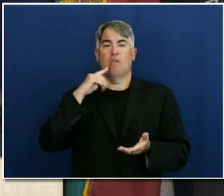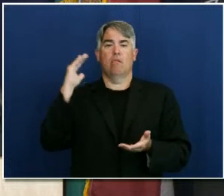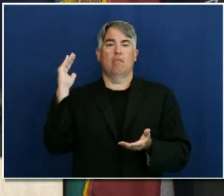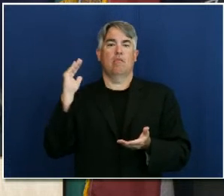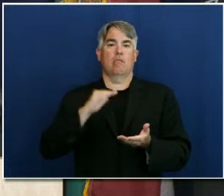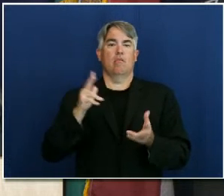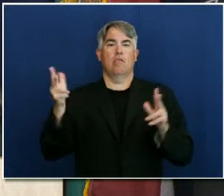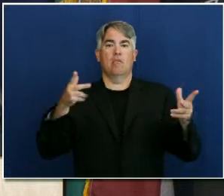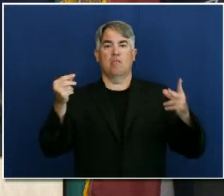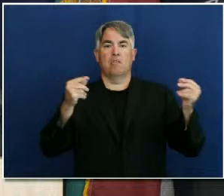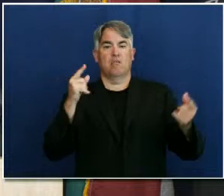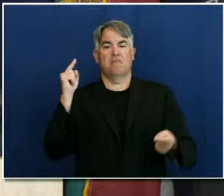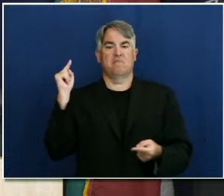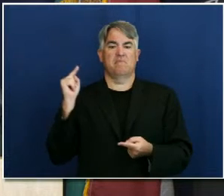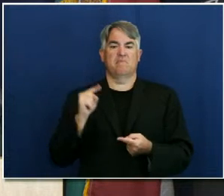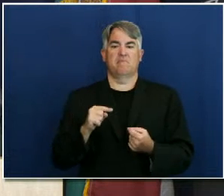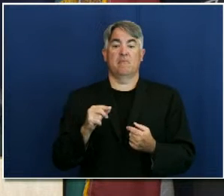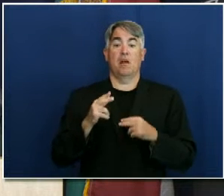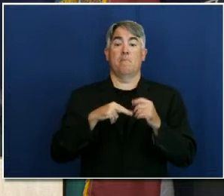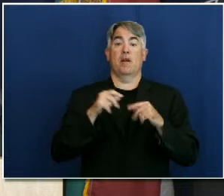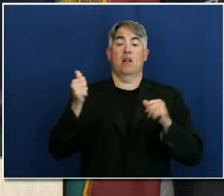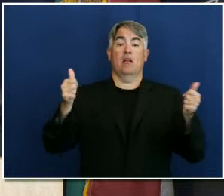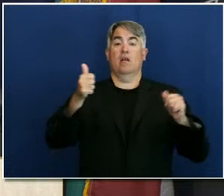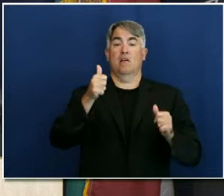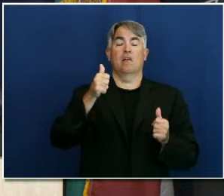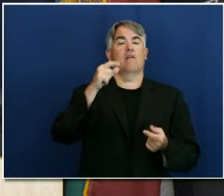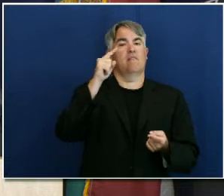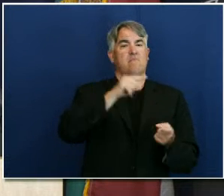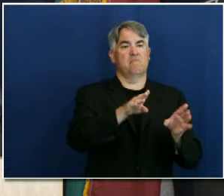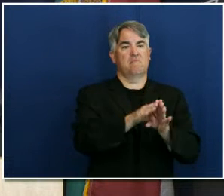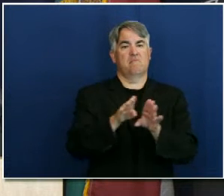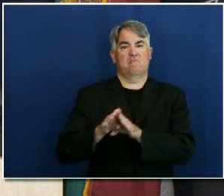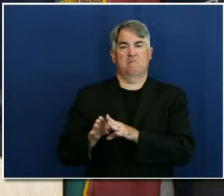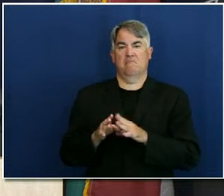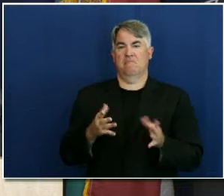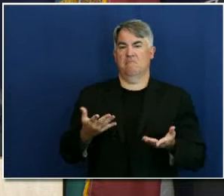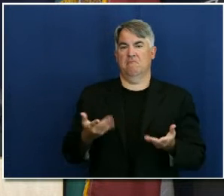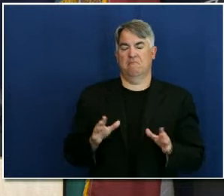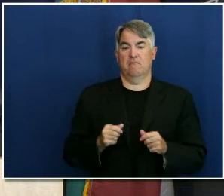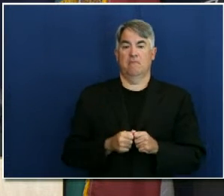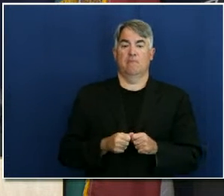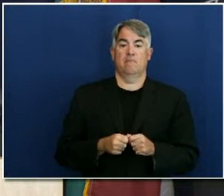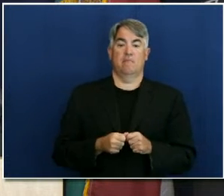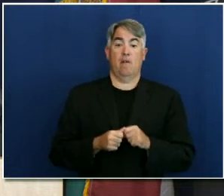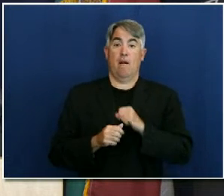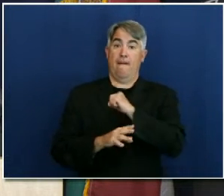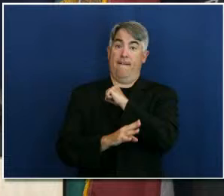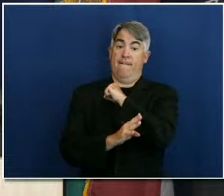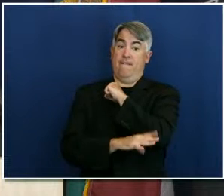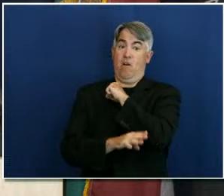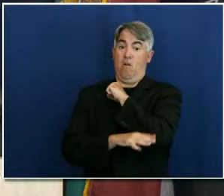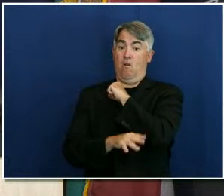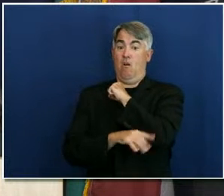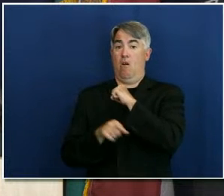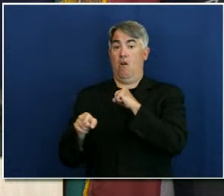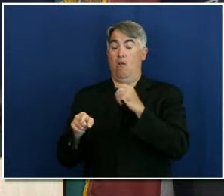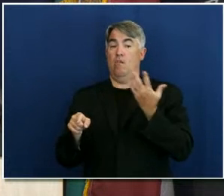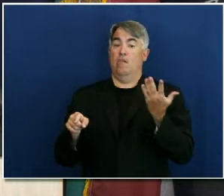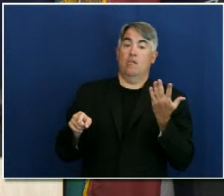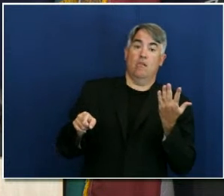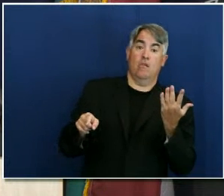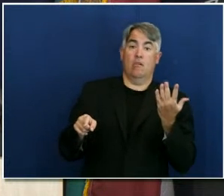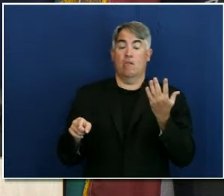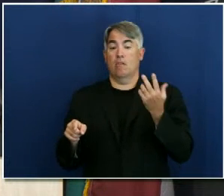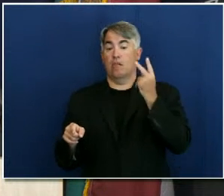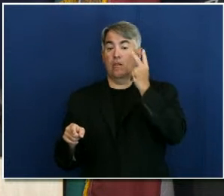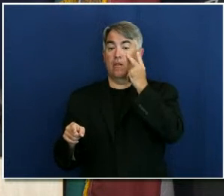Diego County. And as we head into the fall, it will more resemble what it's like if you go to get a flu shot. You'll have pharmacies available,